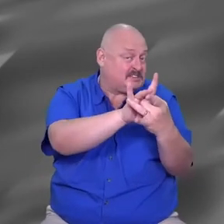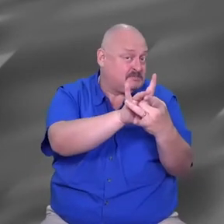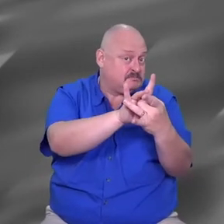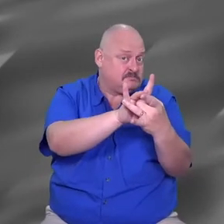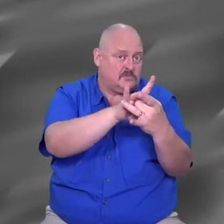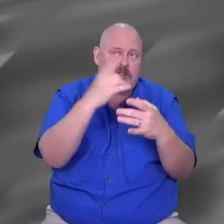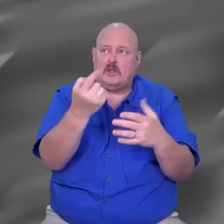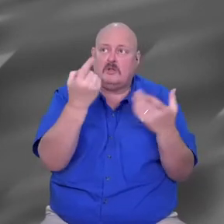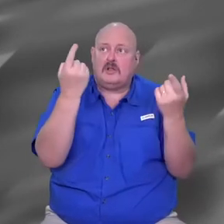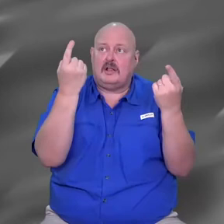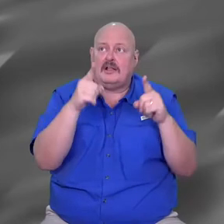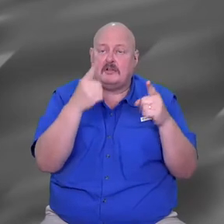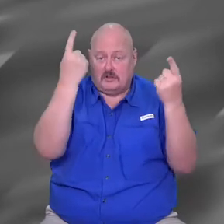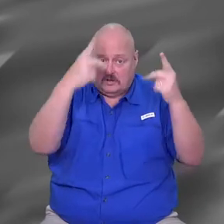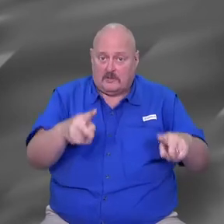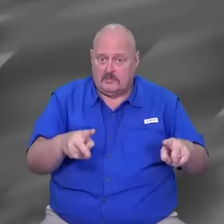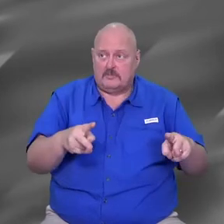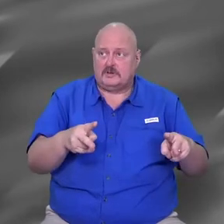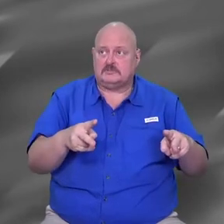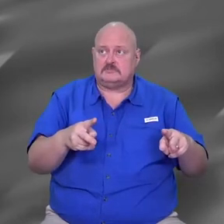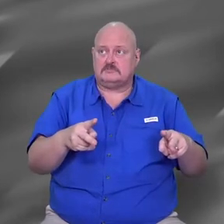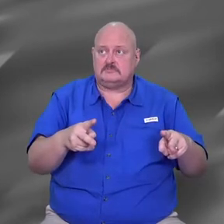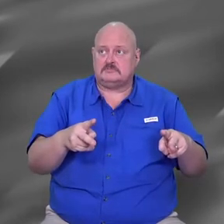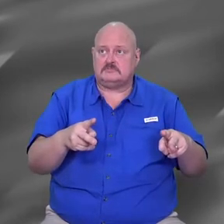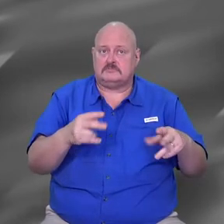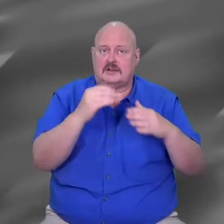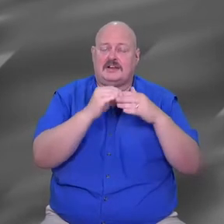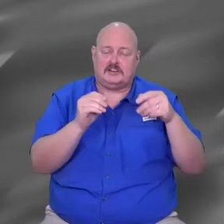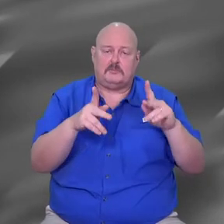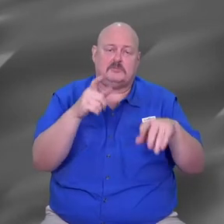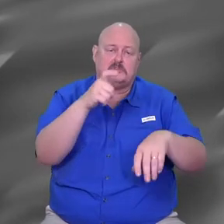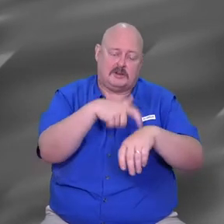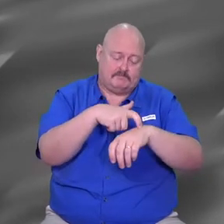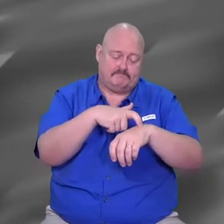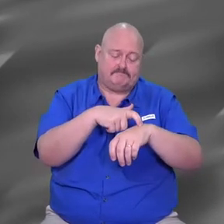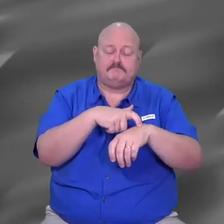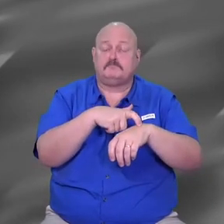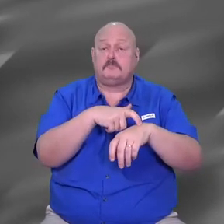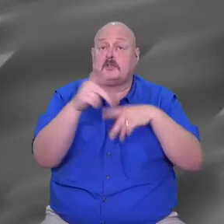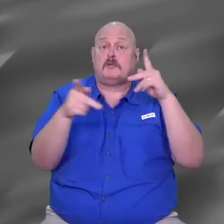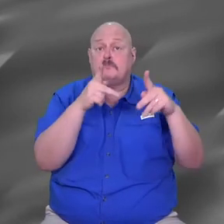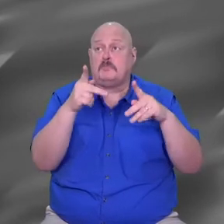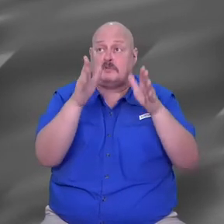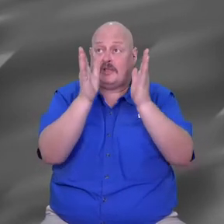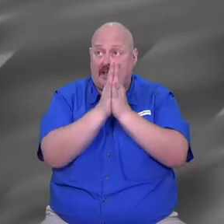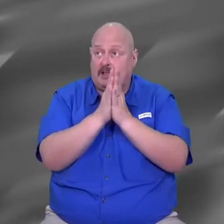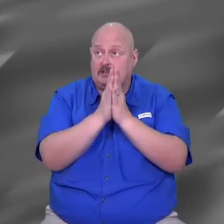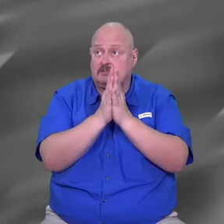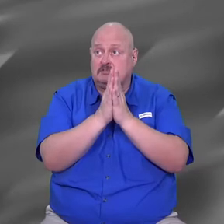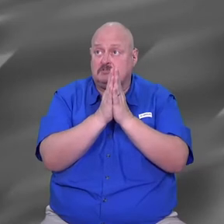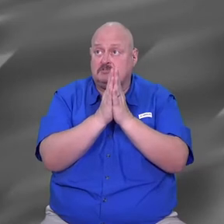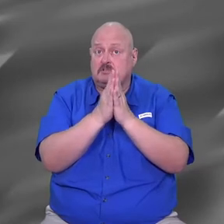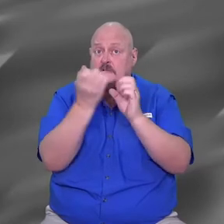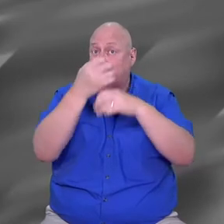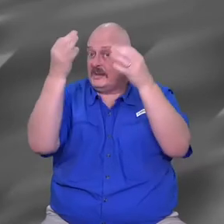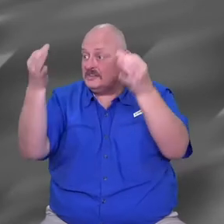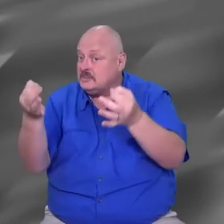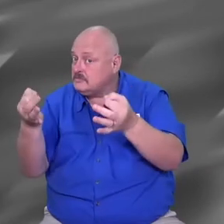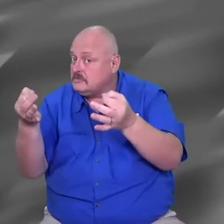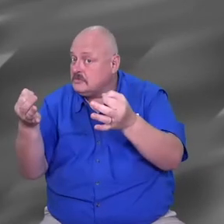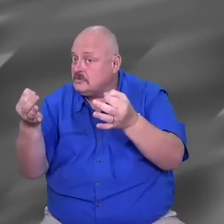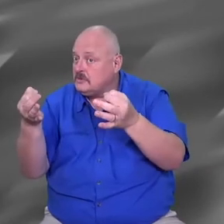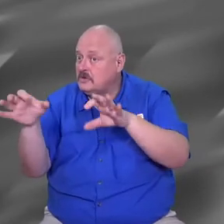always seem to compromise at the least opportune of times. People will be asked, make a decision.